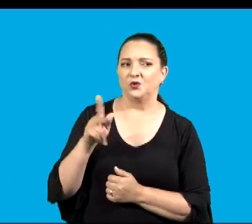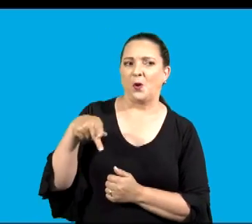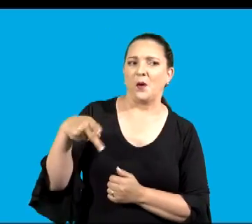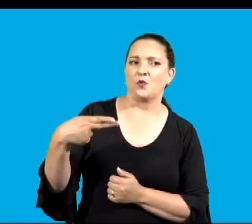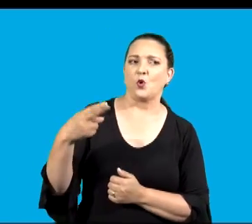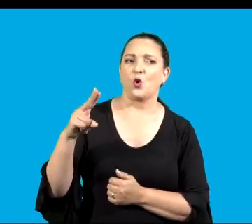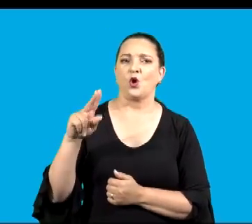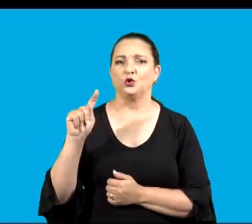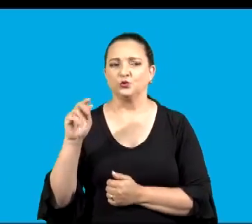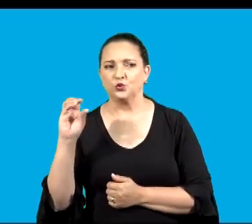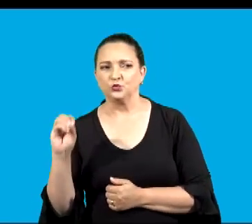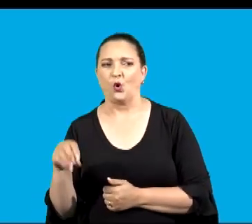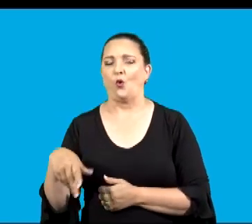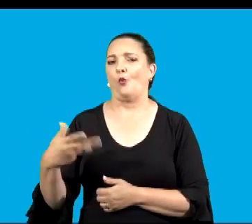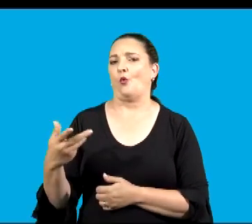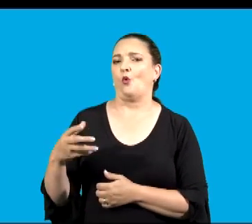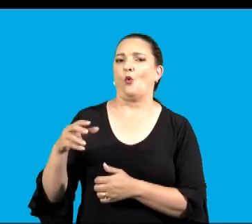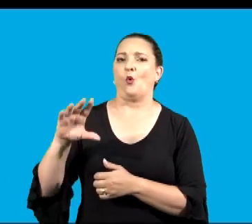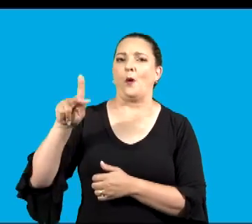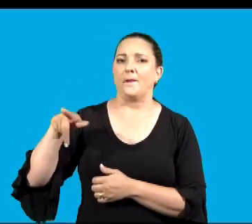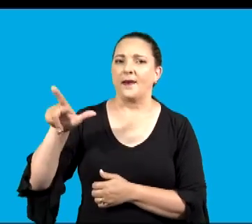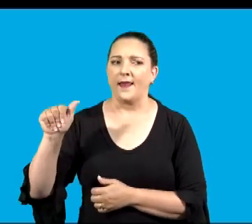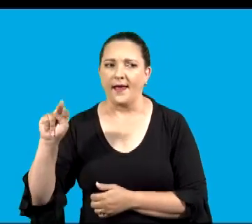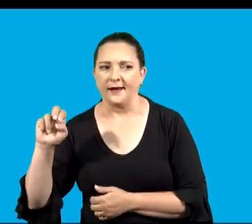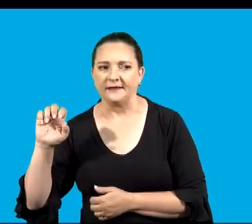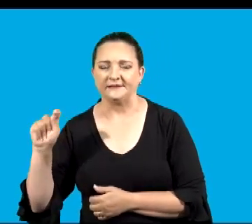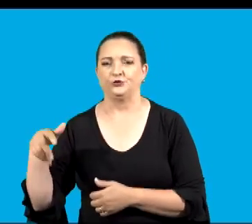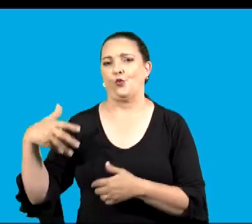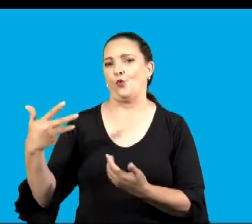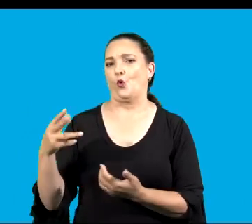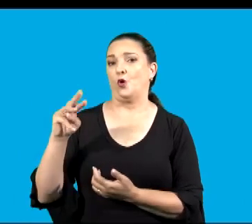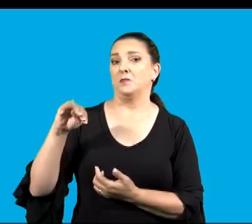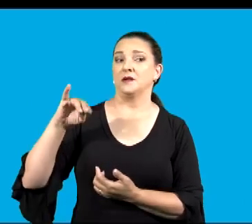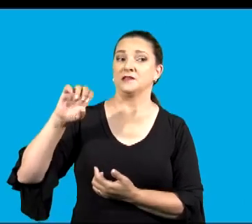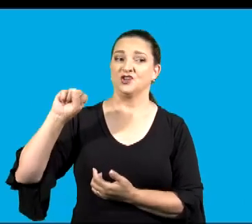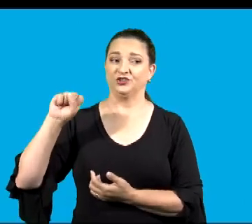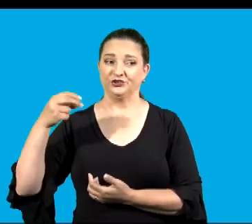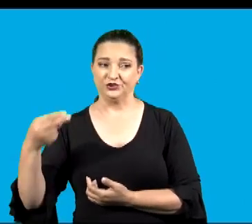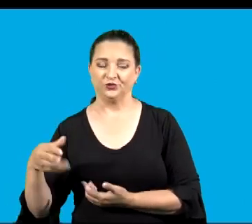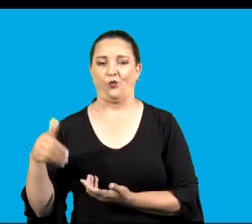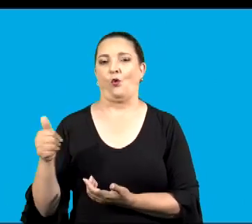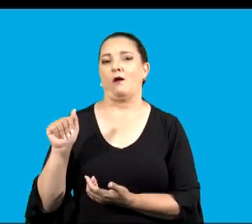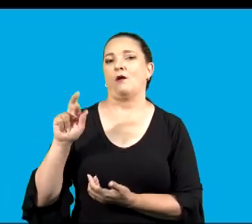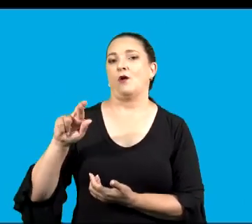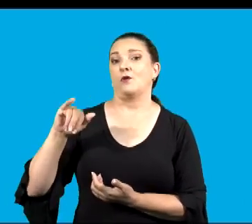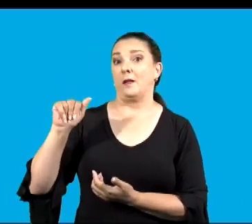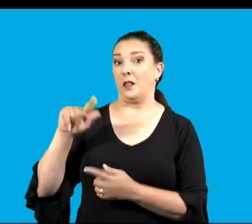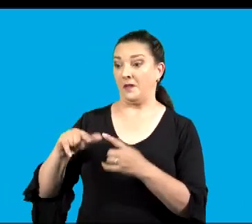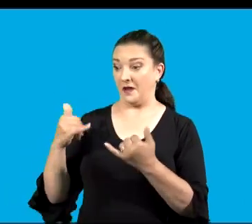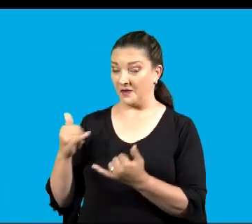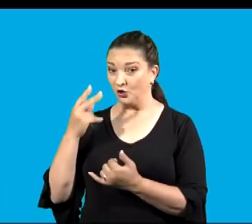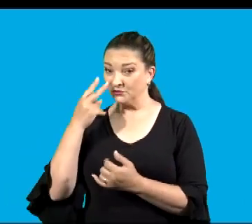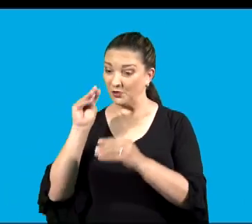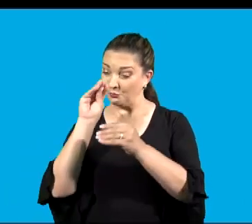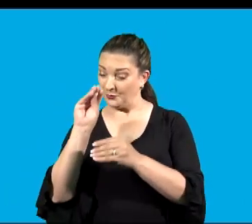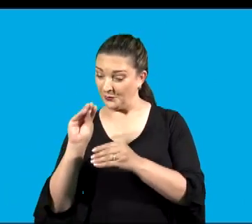Puto, Planet, Mish, or Aerial Suppliers. I can ask you a question right now, that if I'm to correct